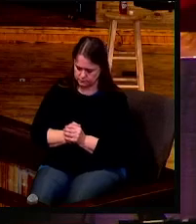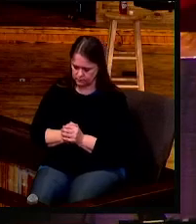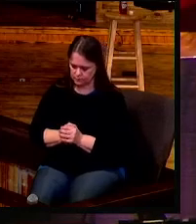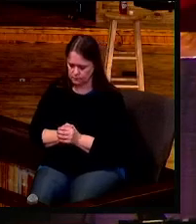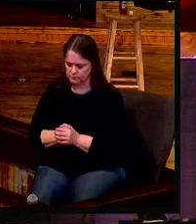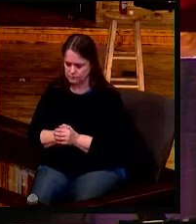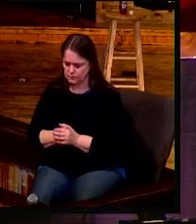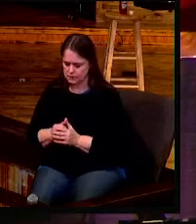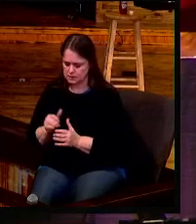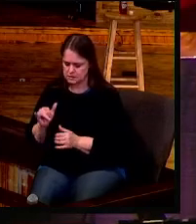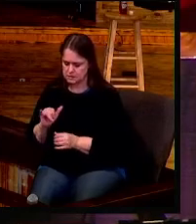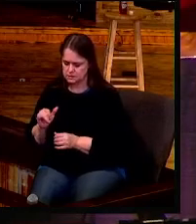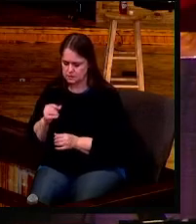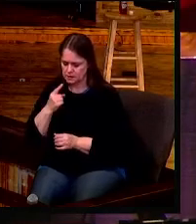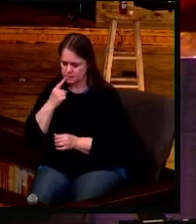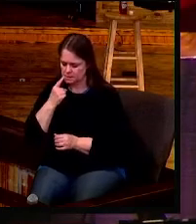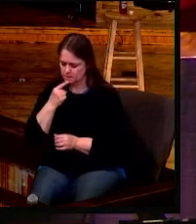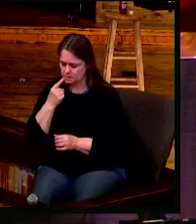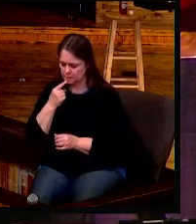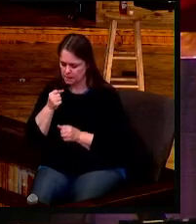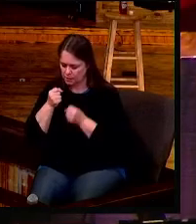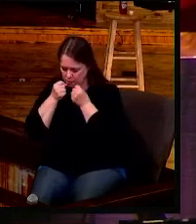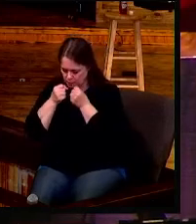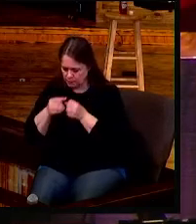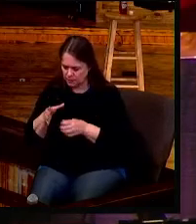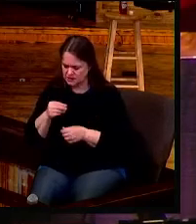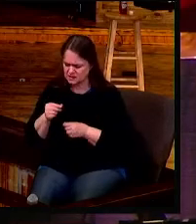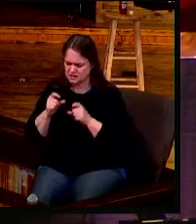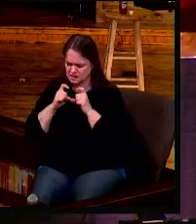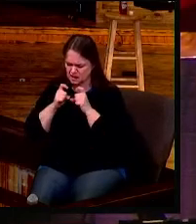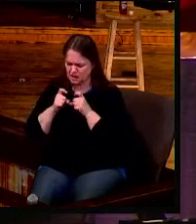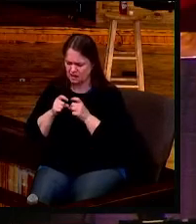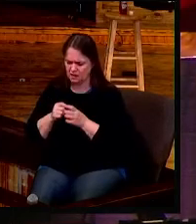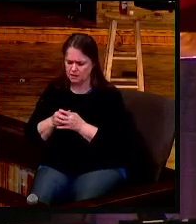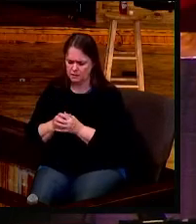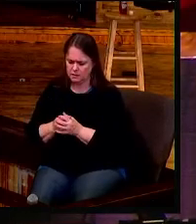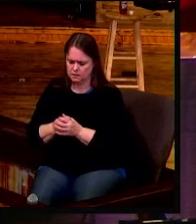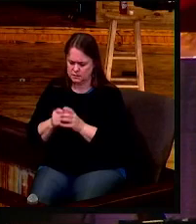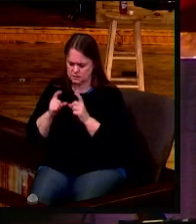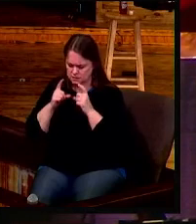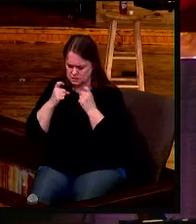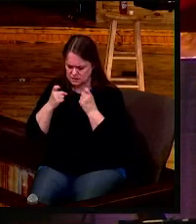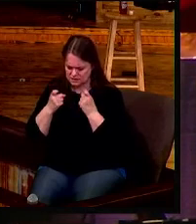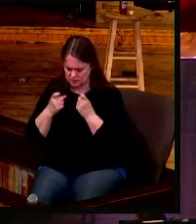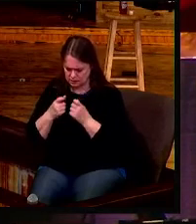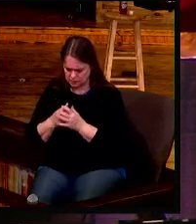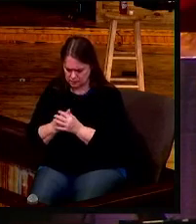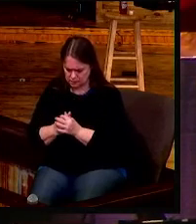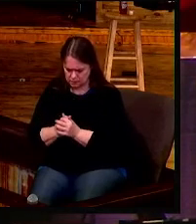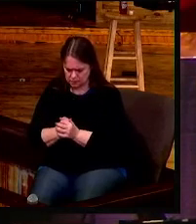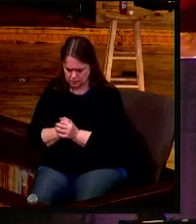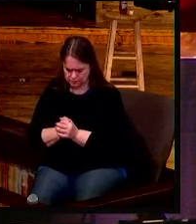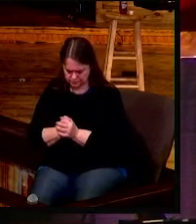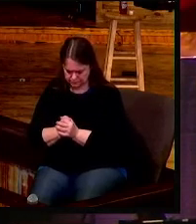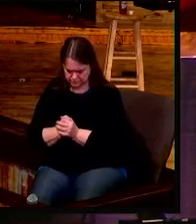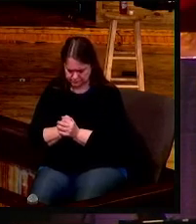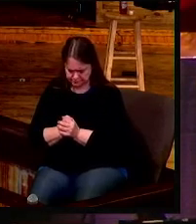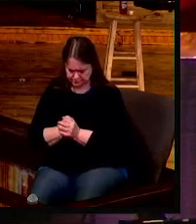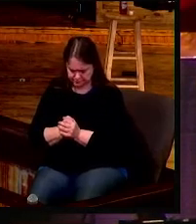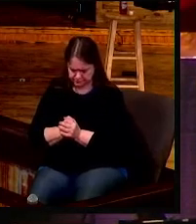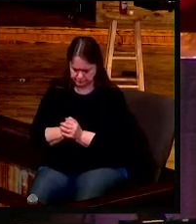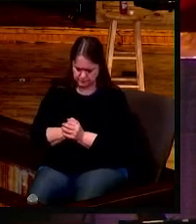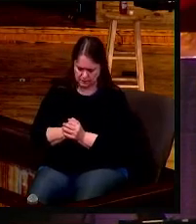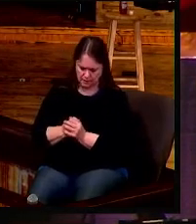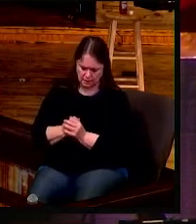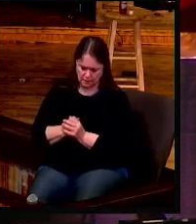cursings. My brother, things ought not be so. Does a spring send forth fresh water and bitter from the same opening? Can a fig tree,